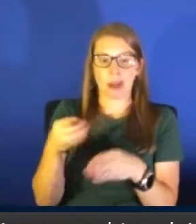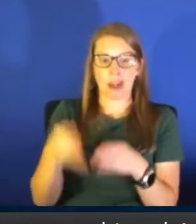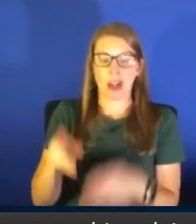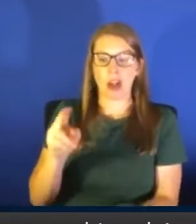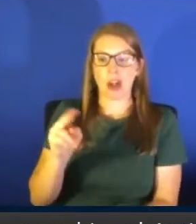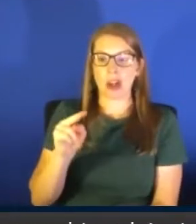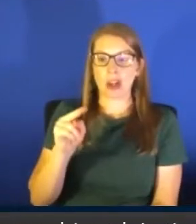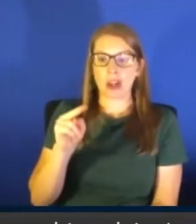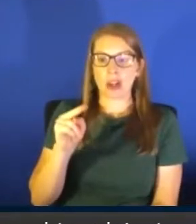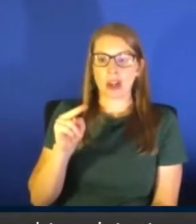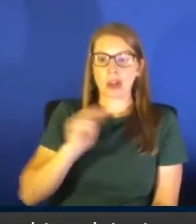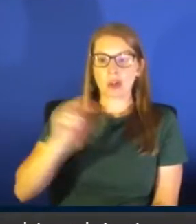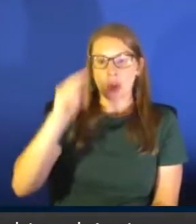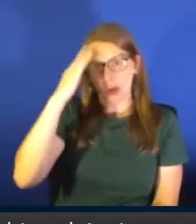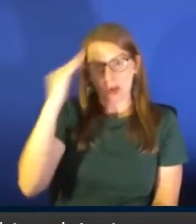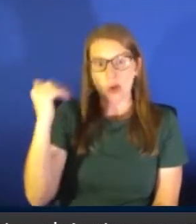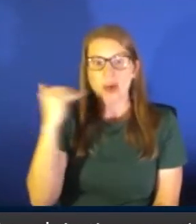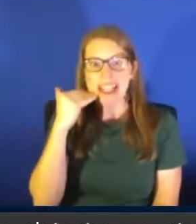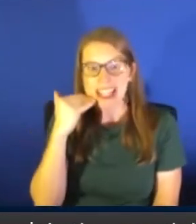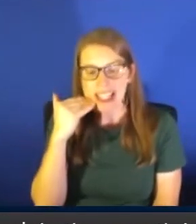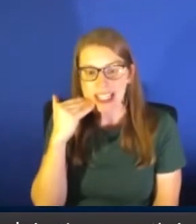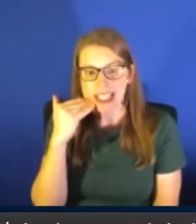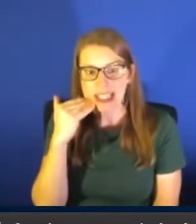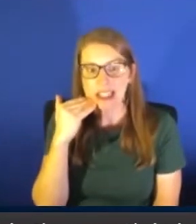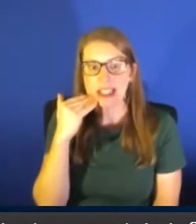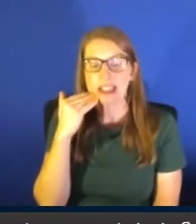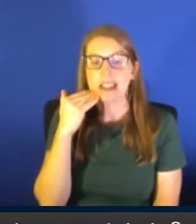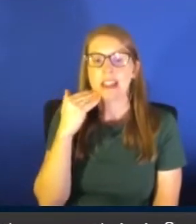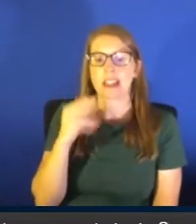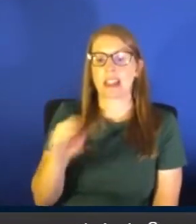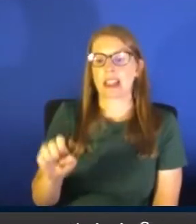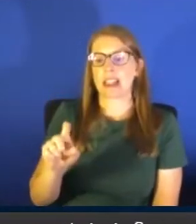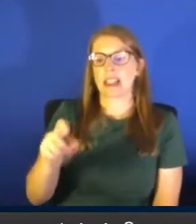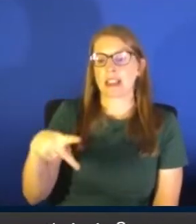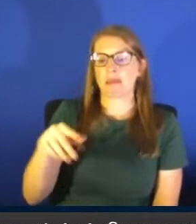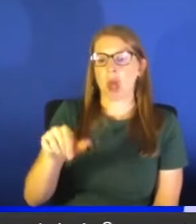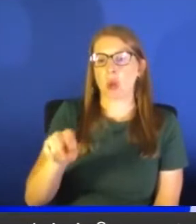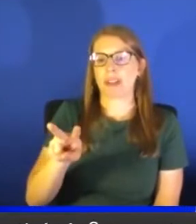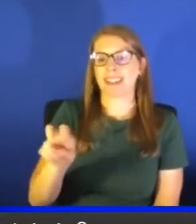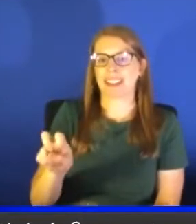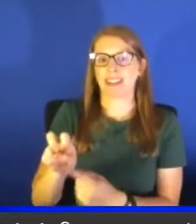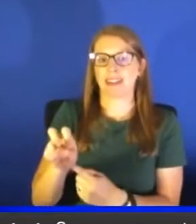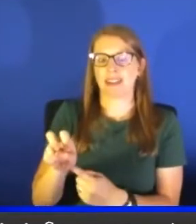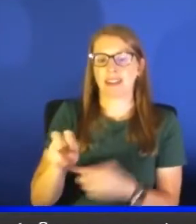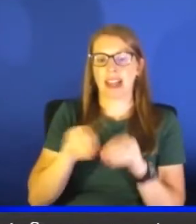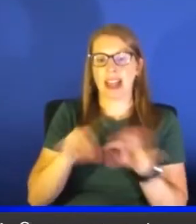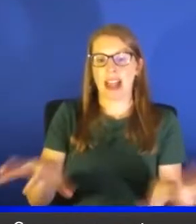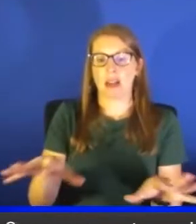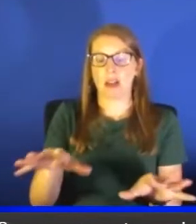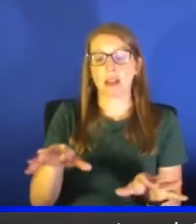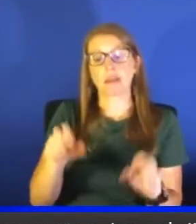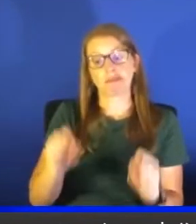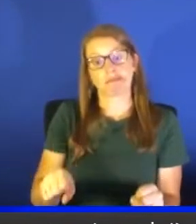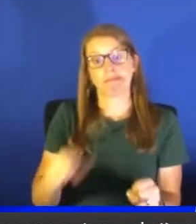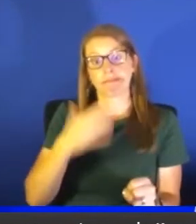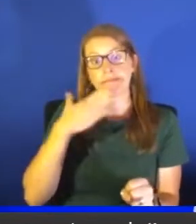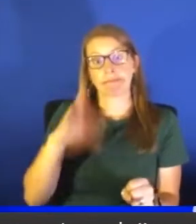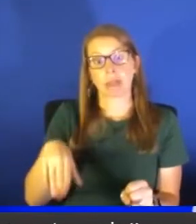its first COVID deaths ever amid an explosive outbreak? Yeah, I think things can be very bad in North Korea. We